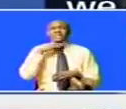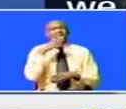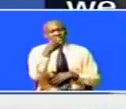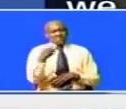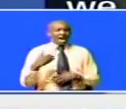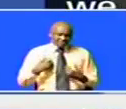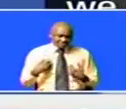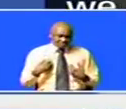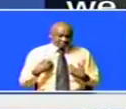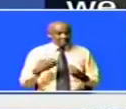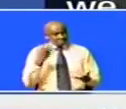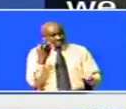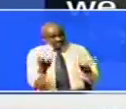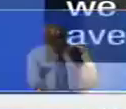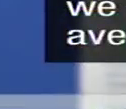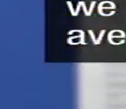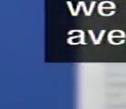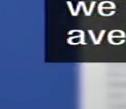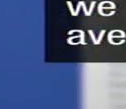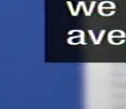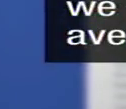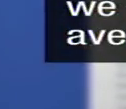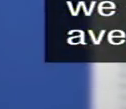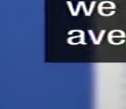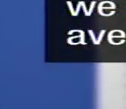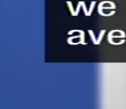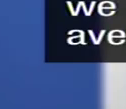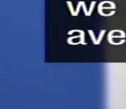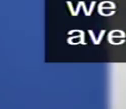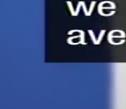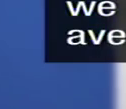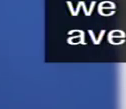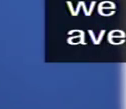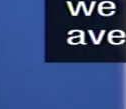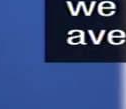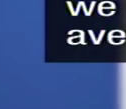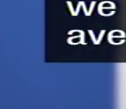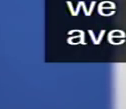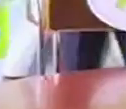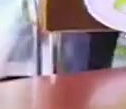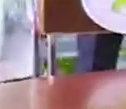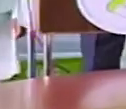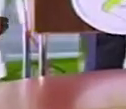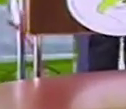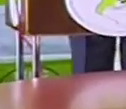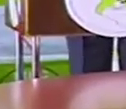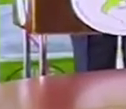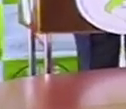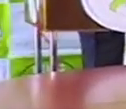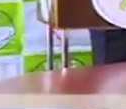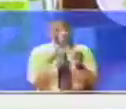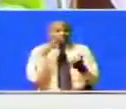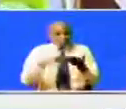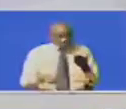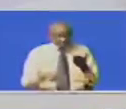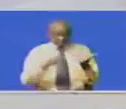in the register, we could still open a potential avenue for irregularities and fraud, she mentions. She also highlights that